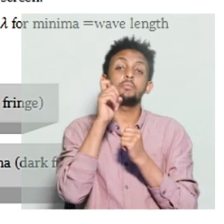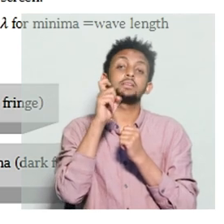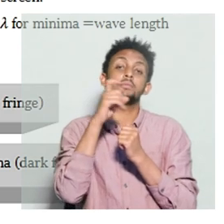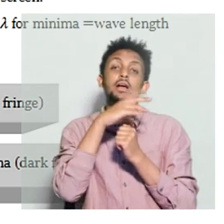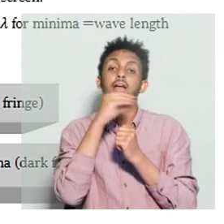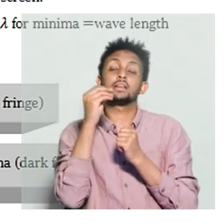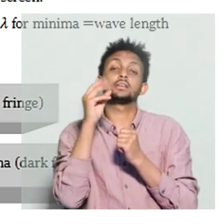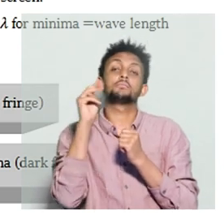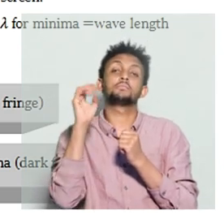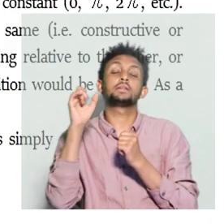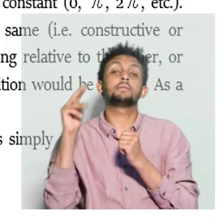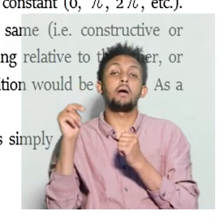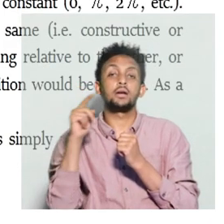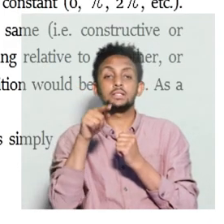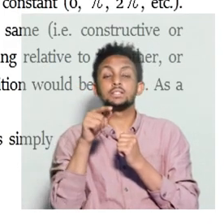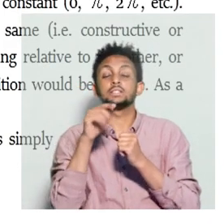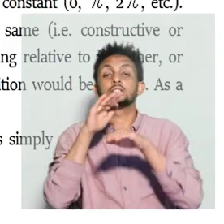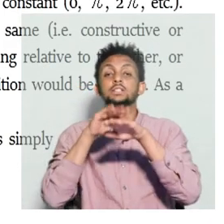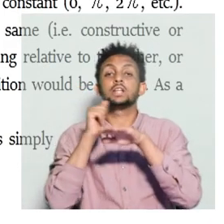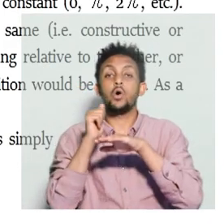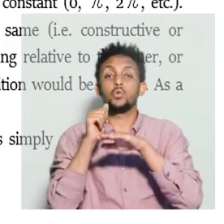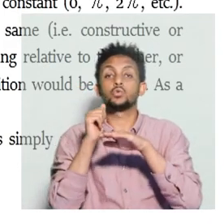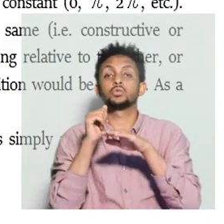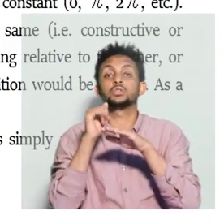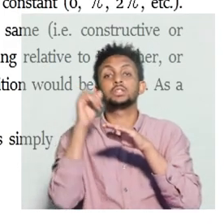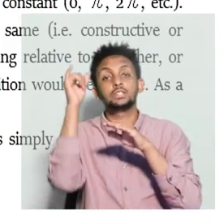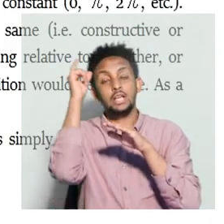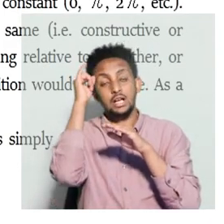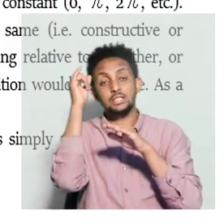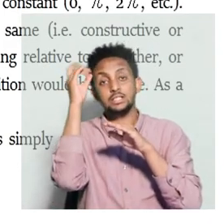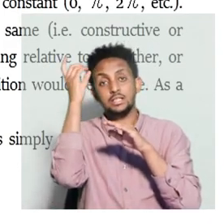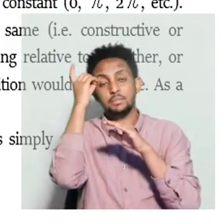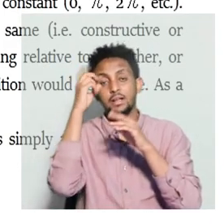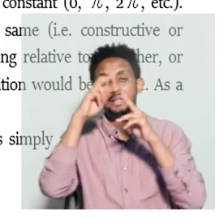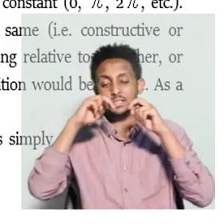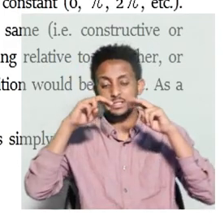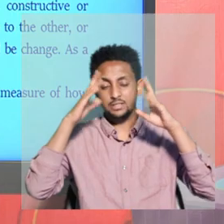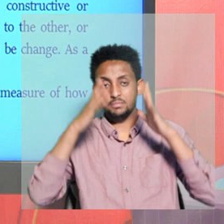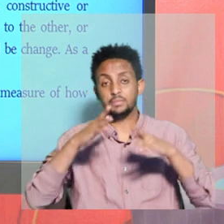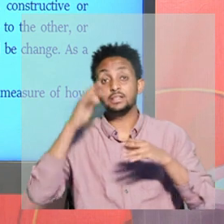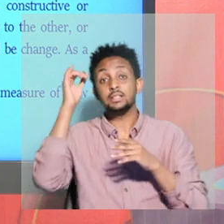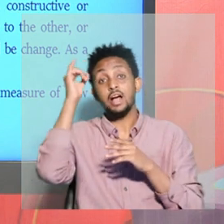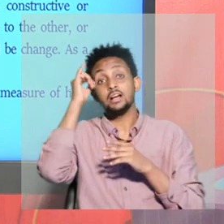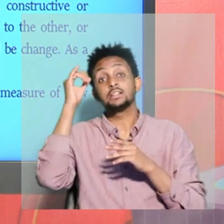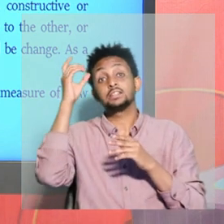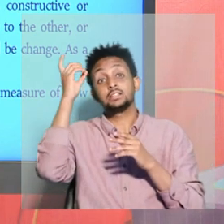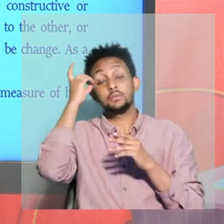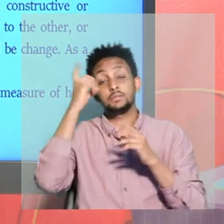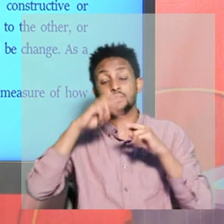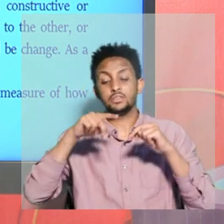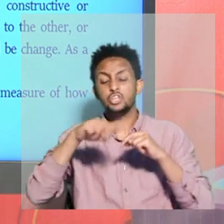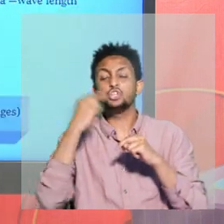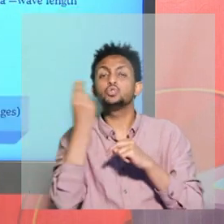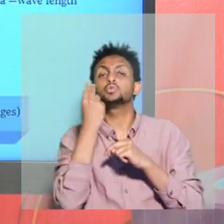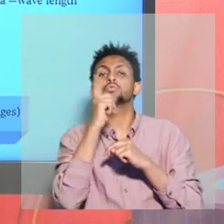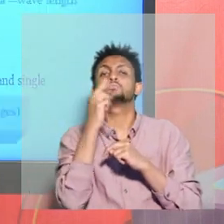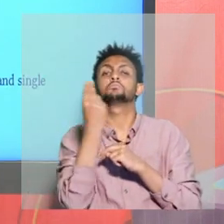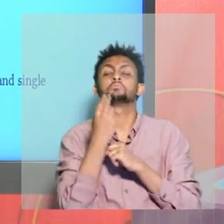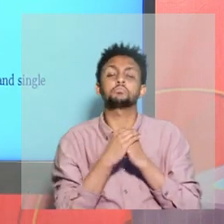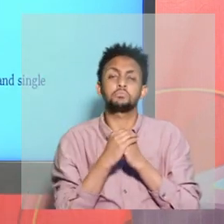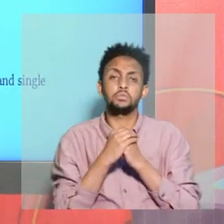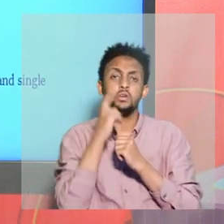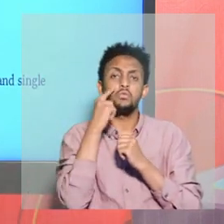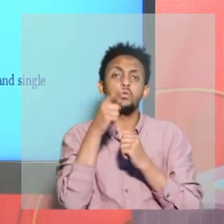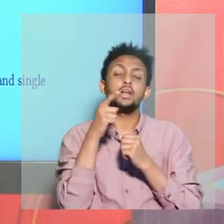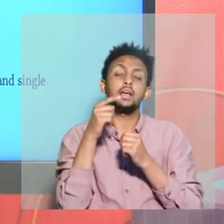or minima. This is known to be Young's double slit experiment. And Young's double slit experiment, he used,